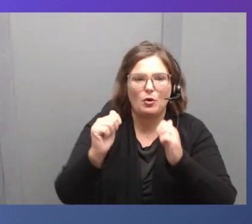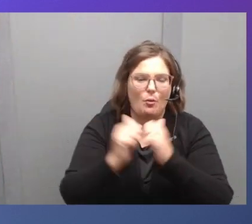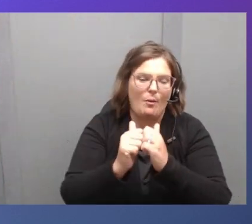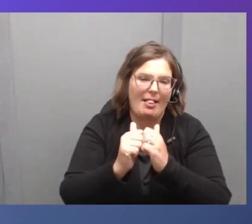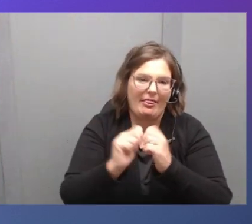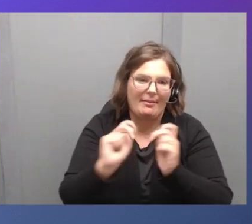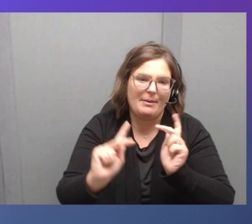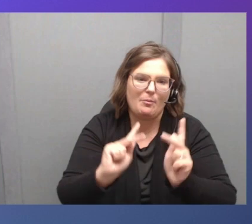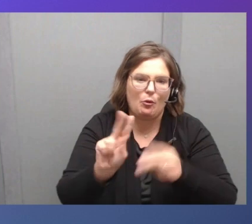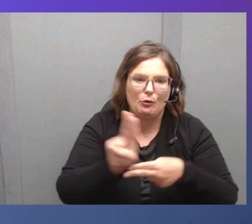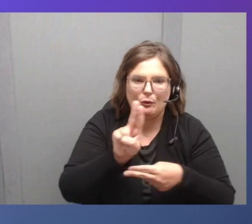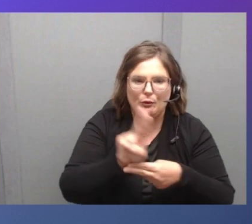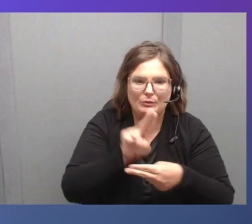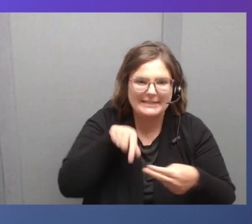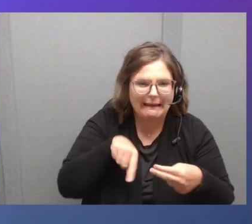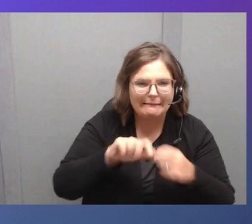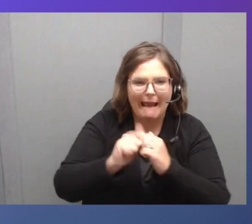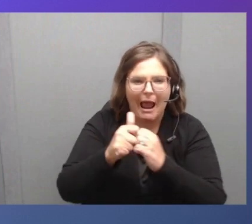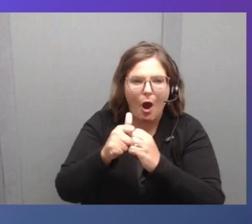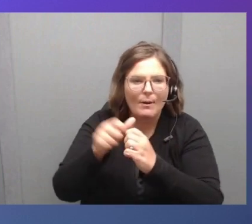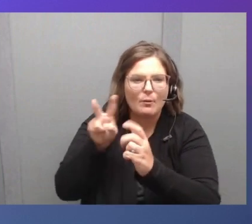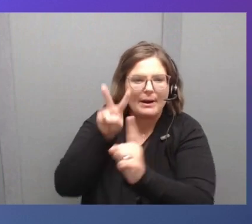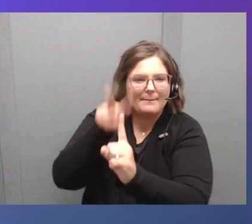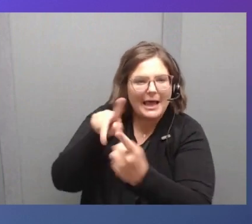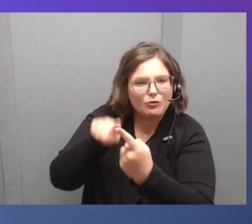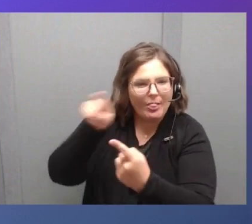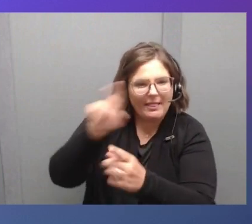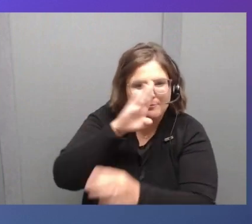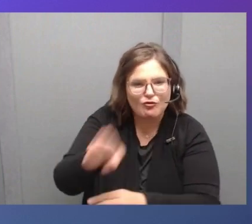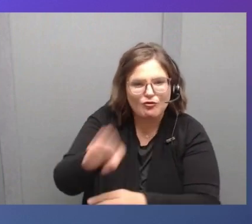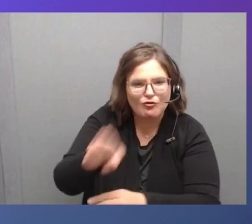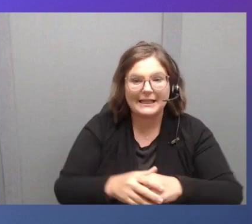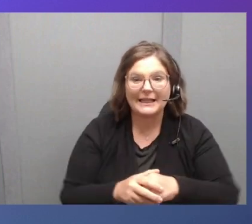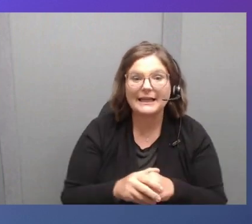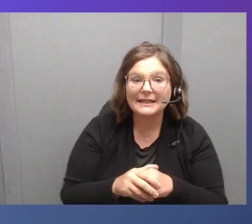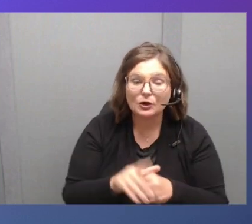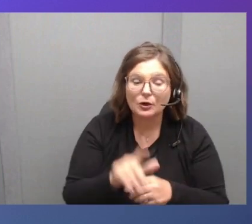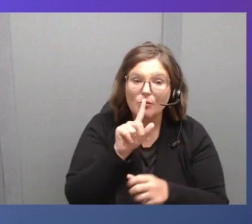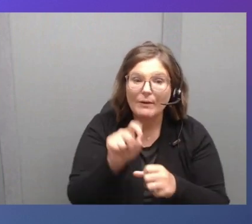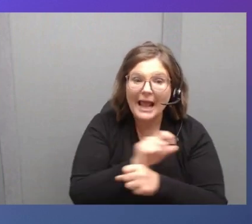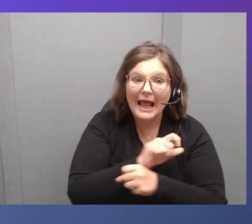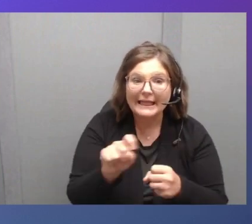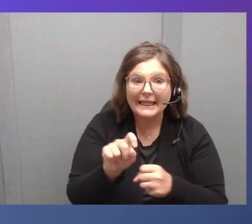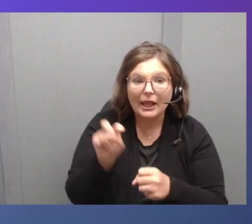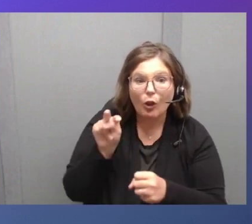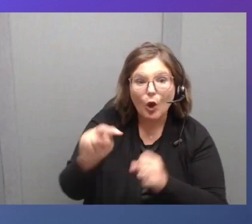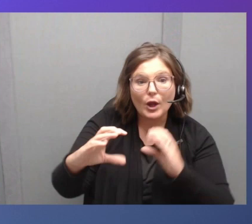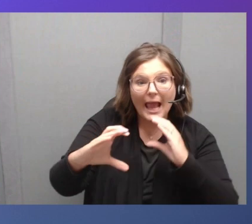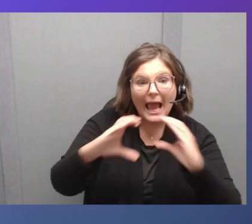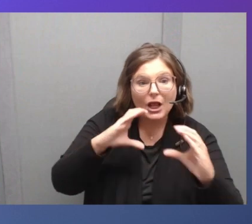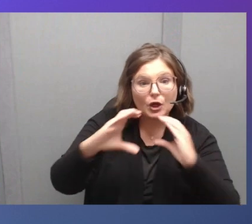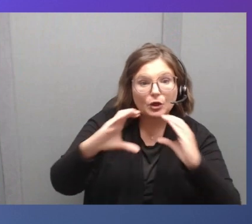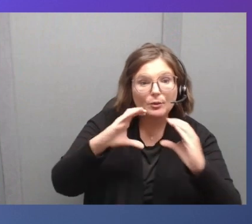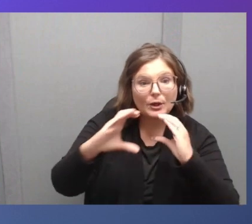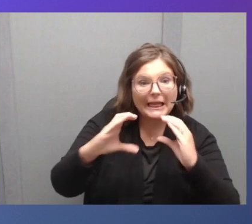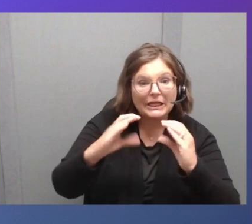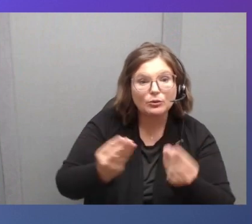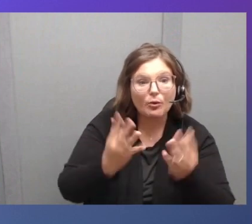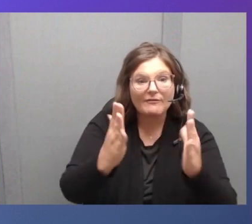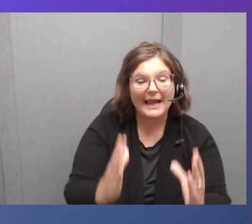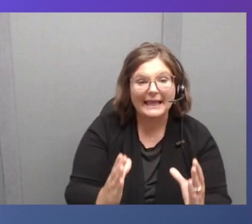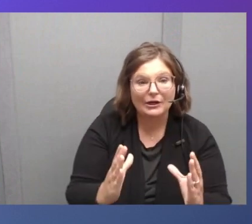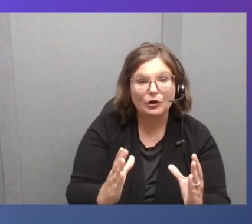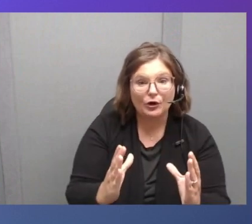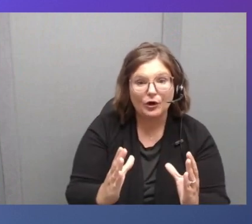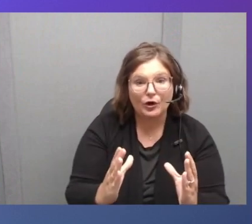applies to them. Can you help give some examples of that? Well, I think look no further than our communication service provider CSP partners. The very blog